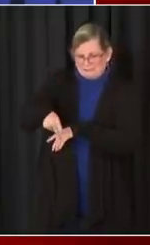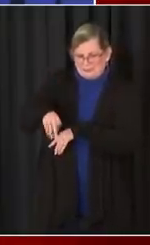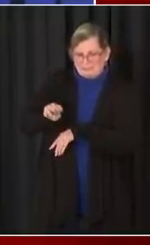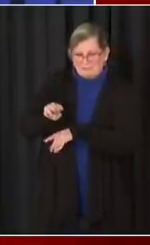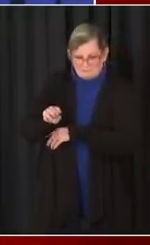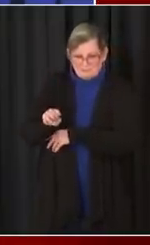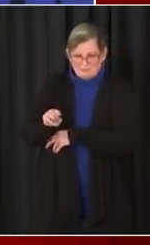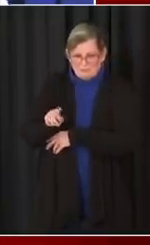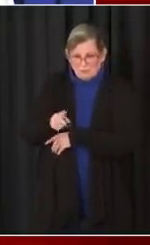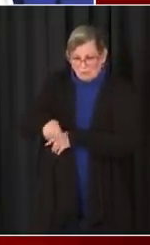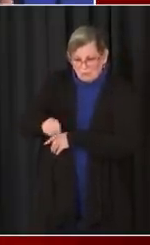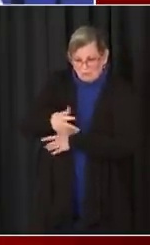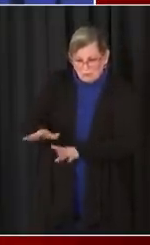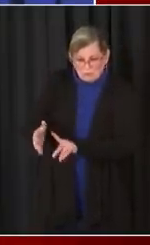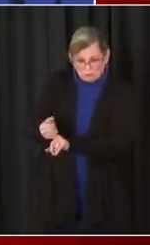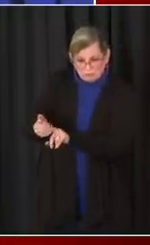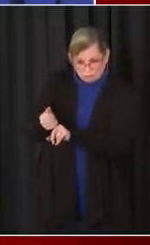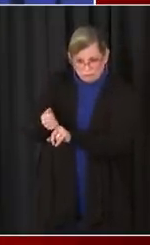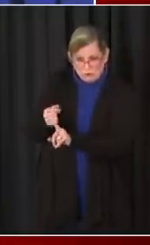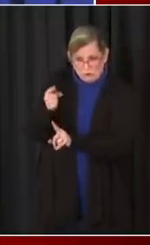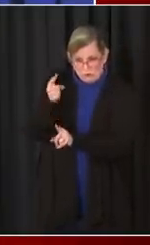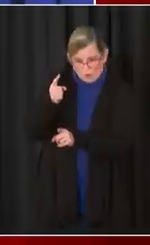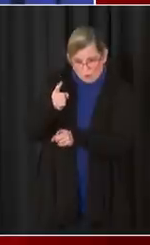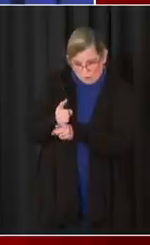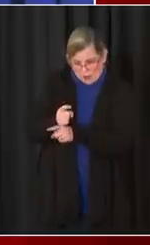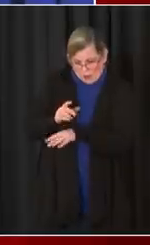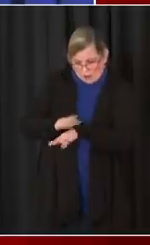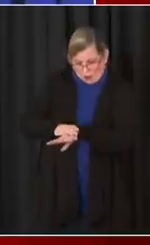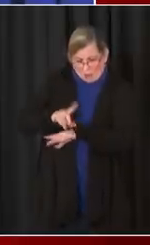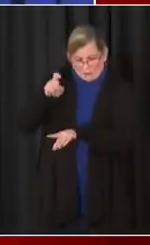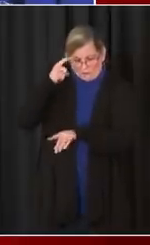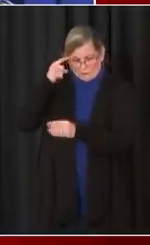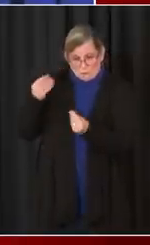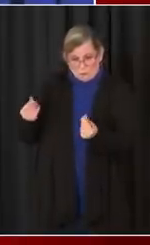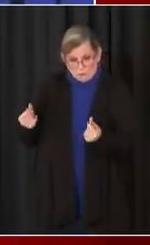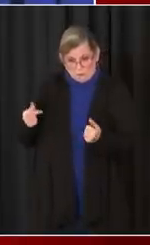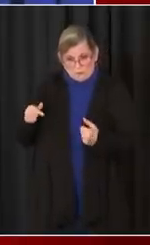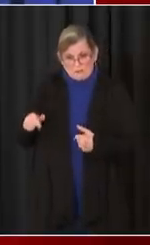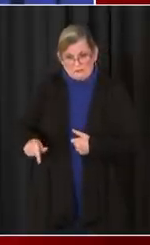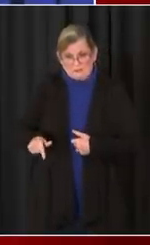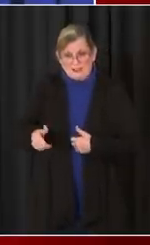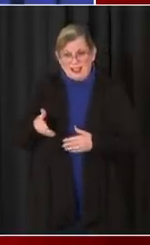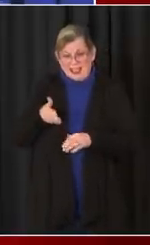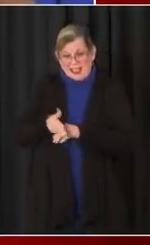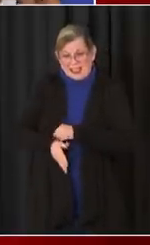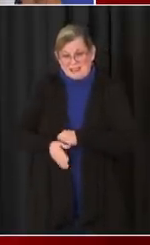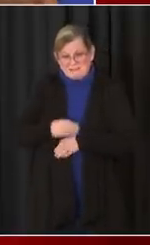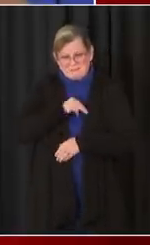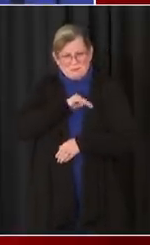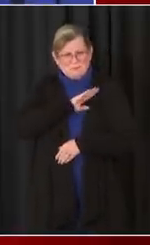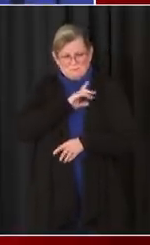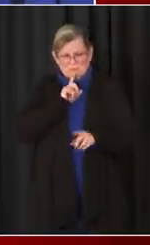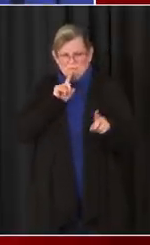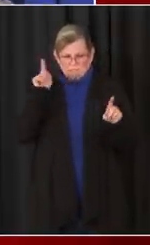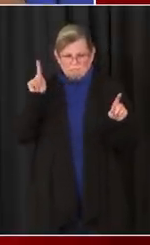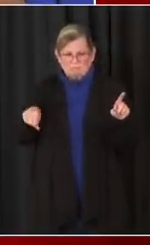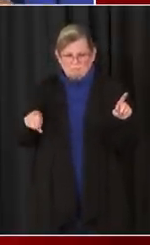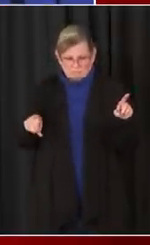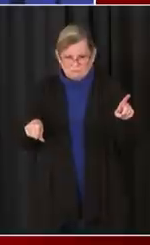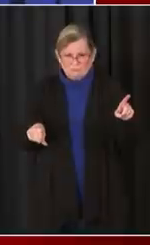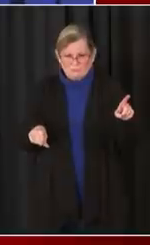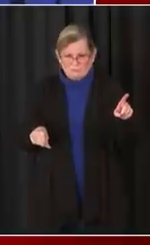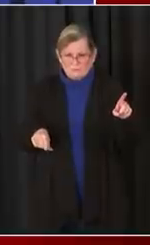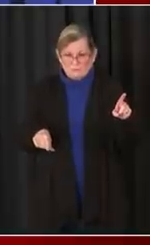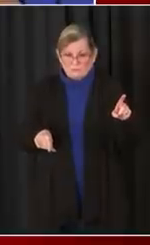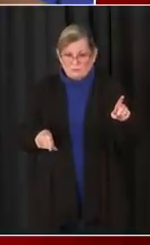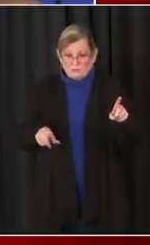was, those arrests were right on the Capitol grounds. This was after the mayor's curfew was in effect.